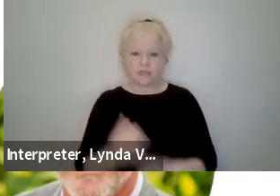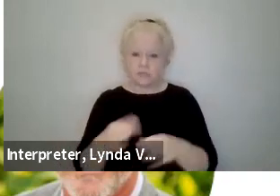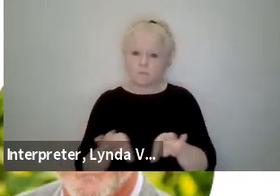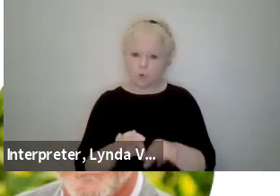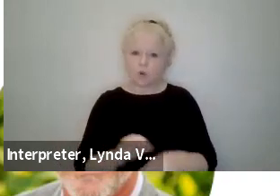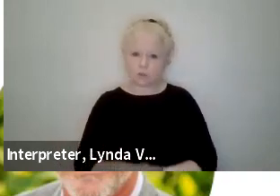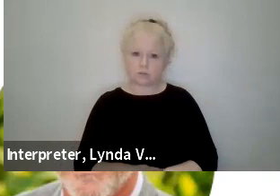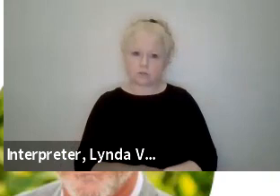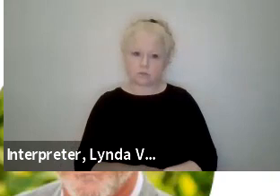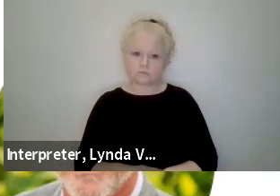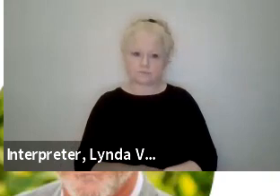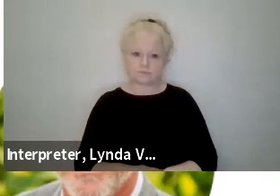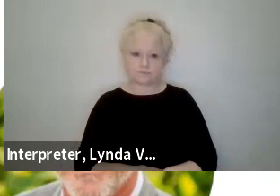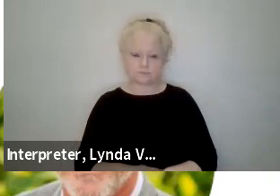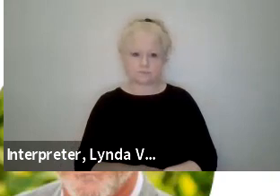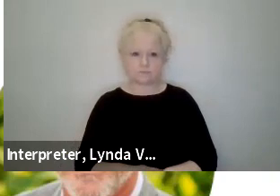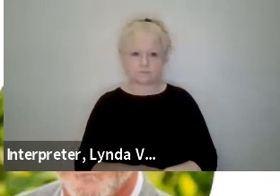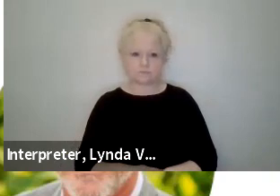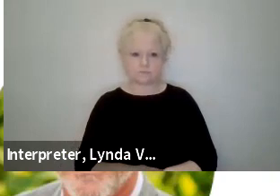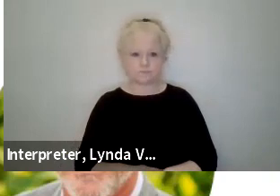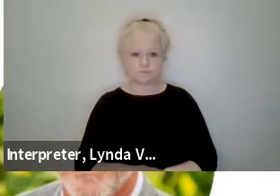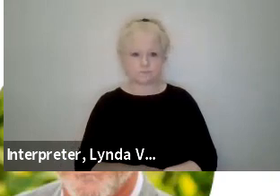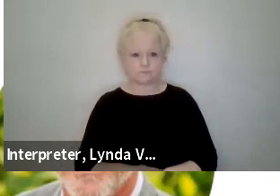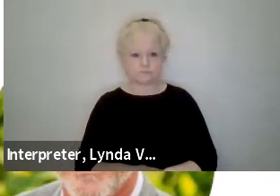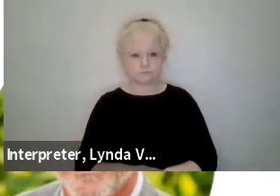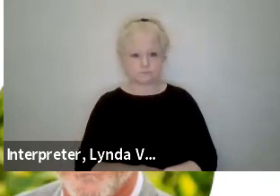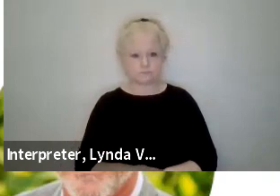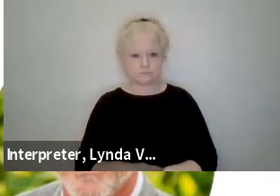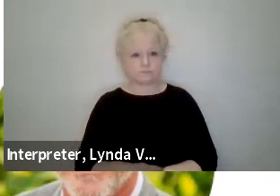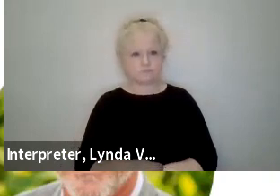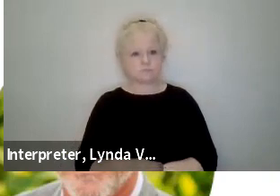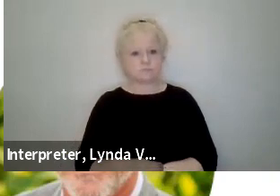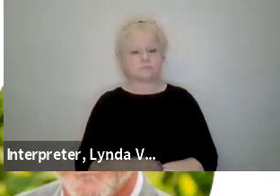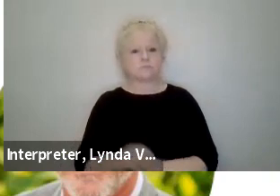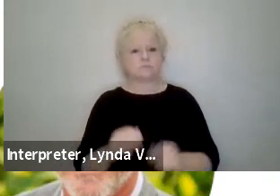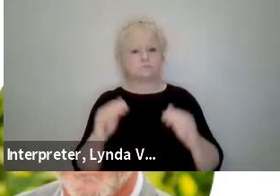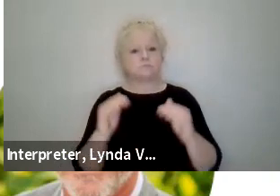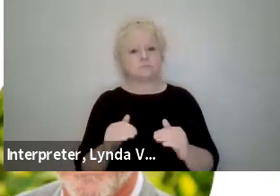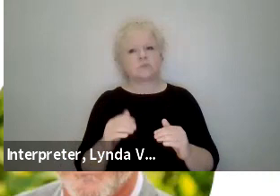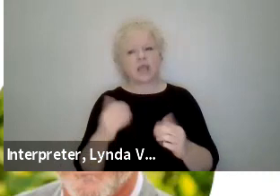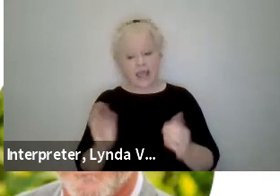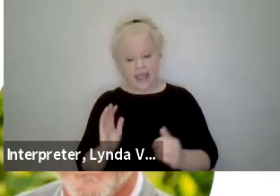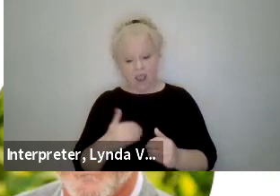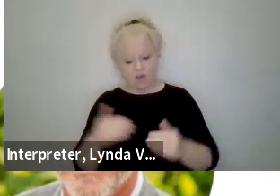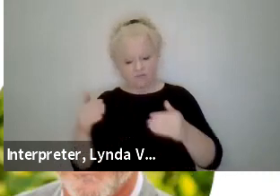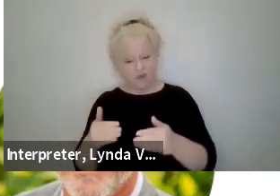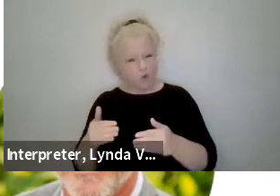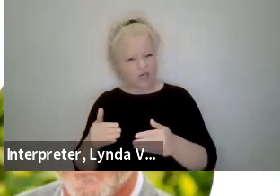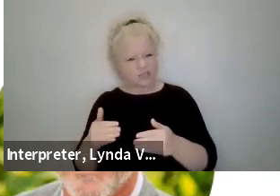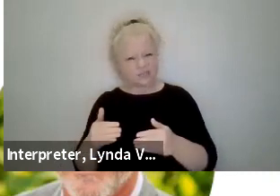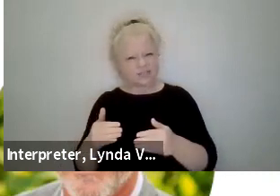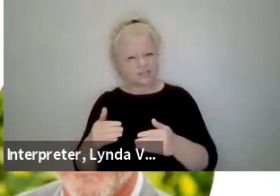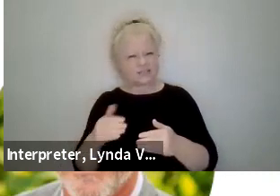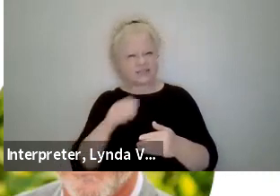to us. And then another thing I would ask you to keep in mind is that we're really less focused on who the partner is